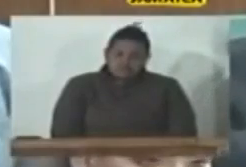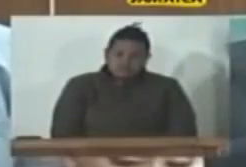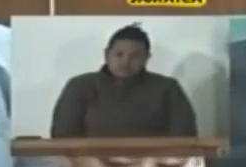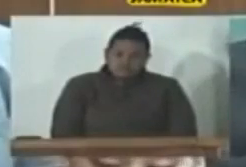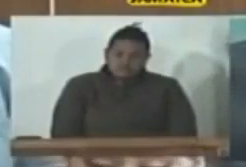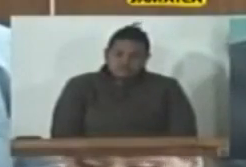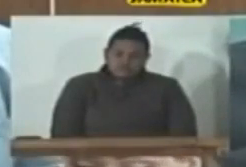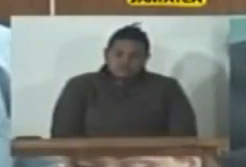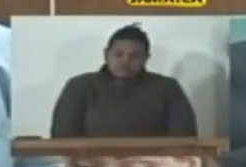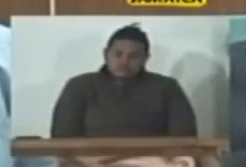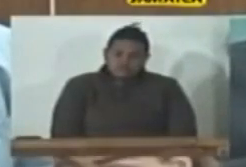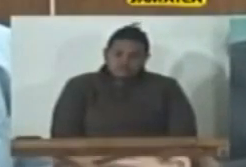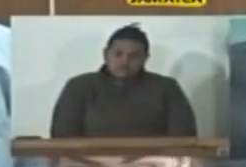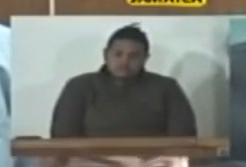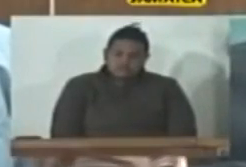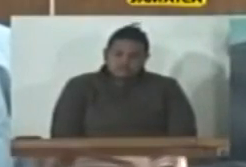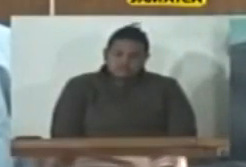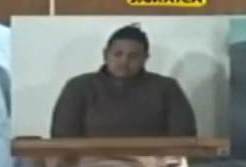the Minister of Finance